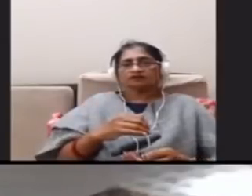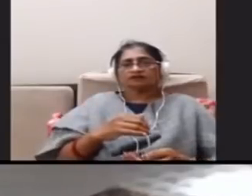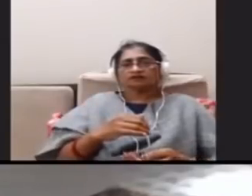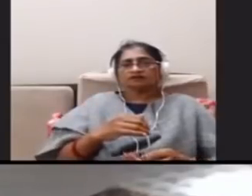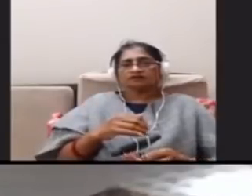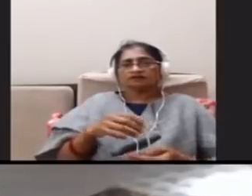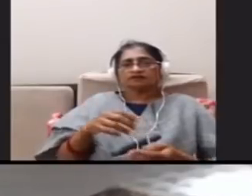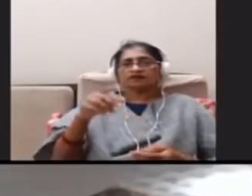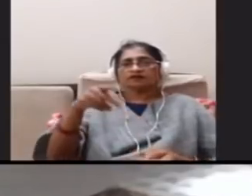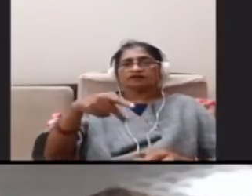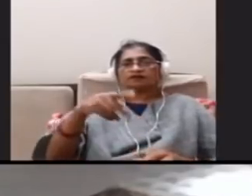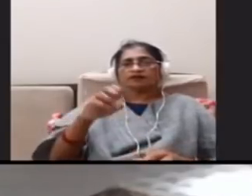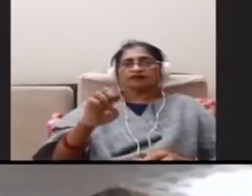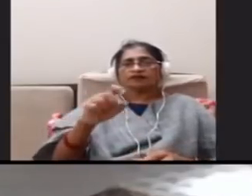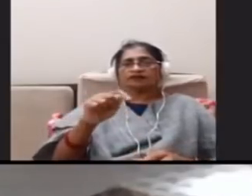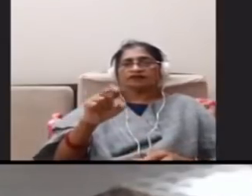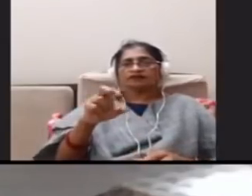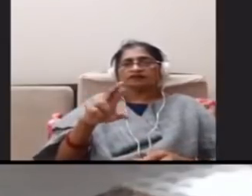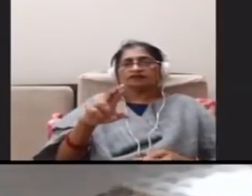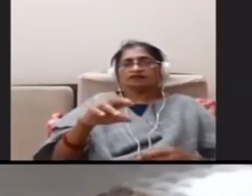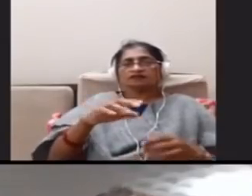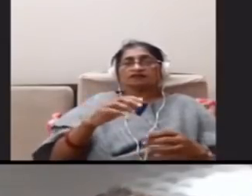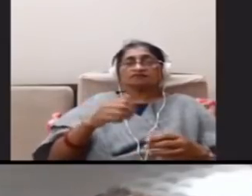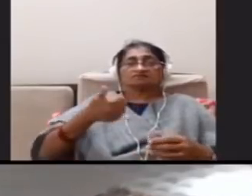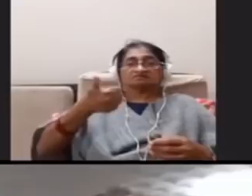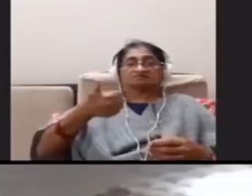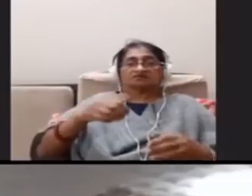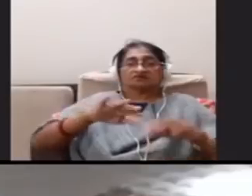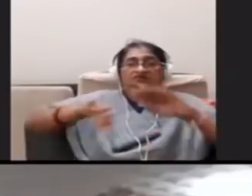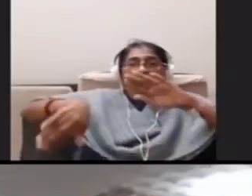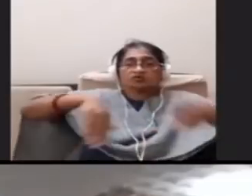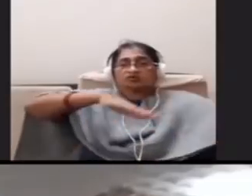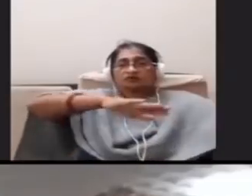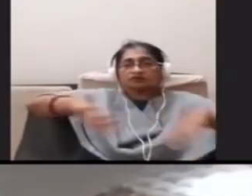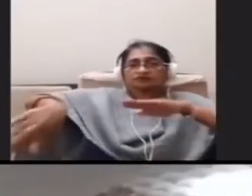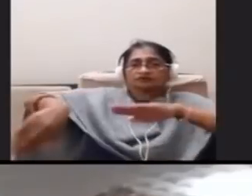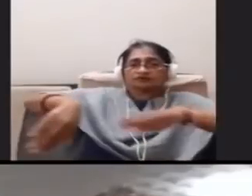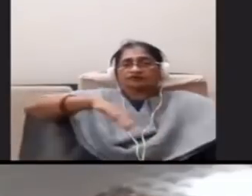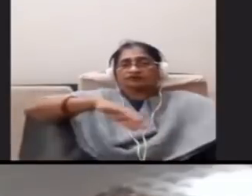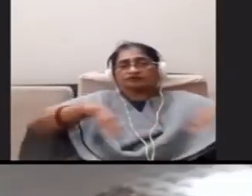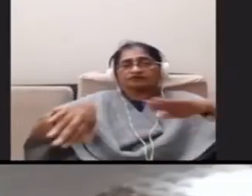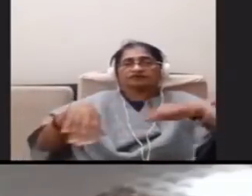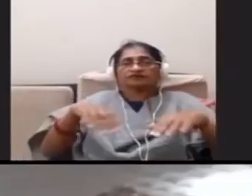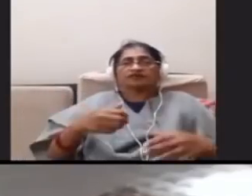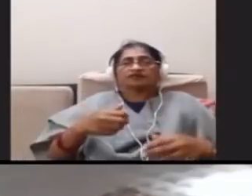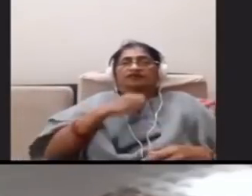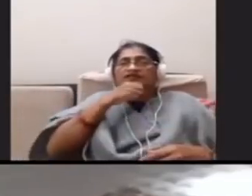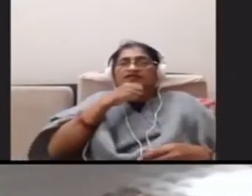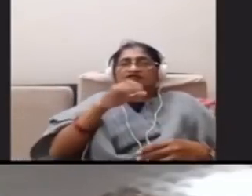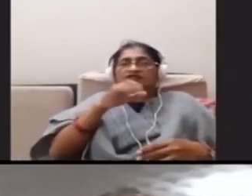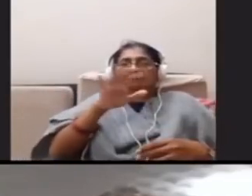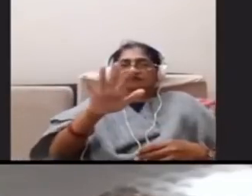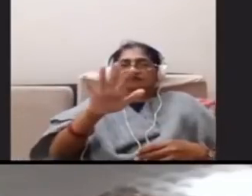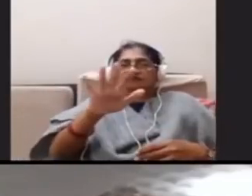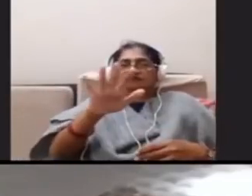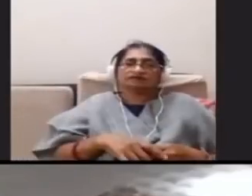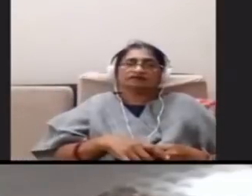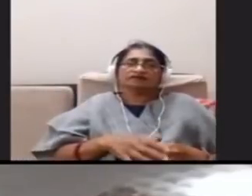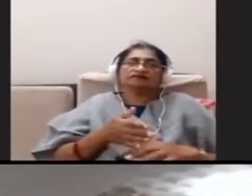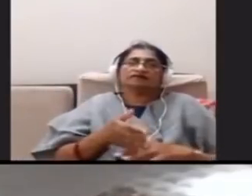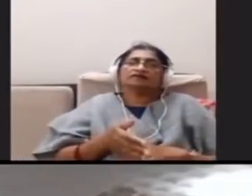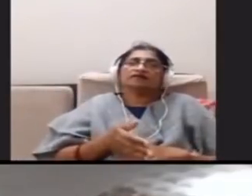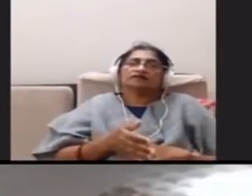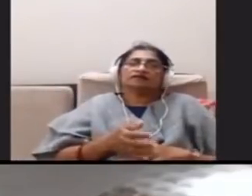Peter is a very avid swimmer. He began swimming regularly at the age of 5. And like I said, after his gold